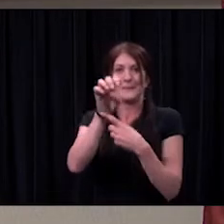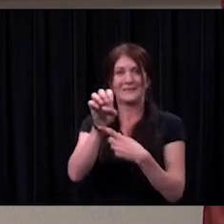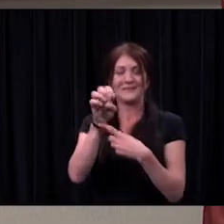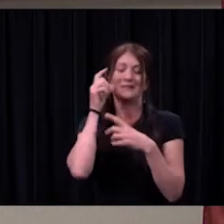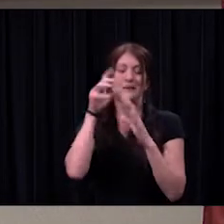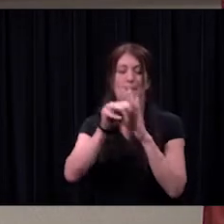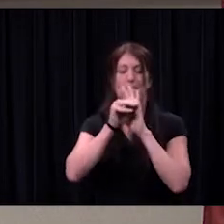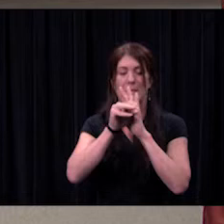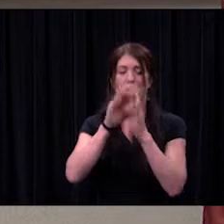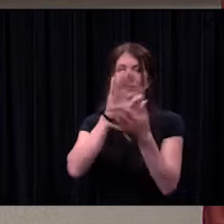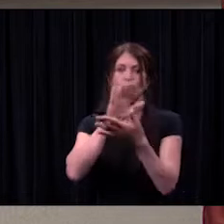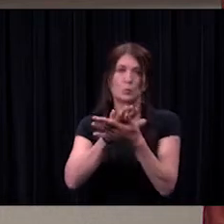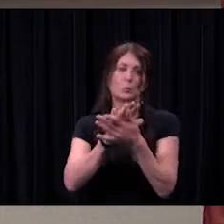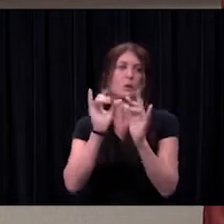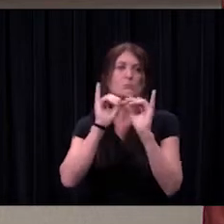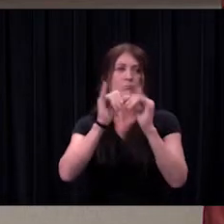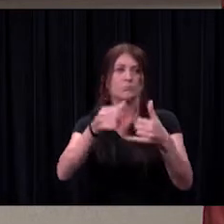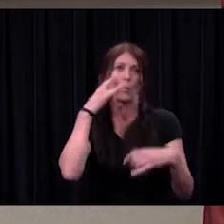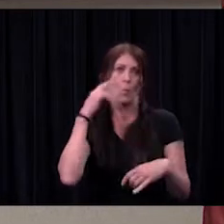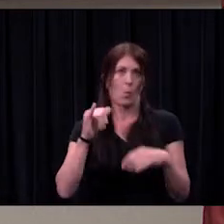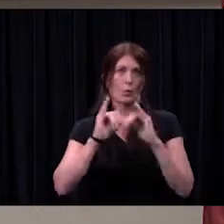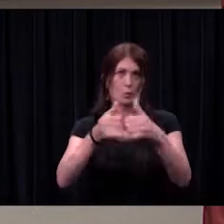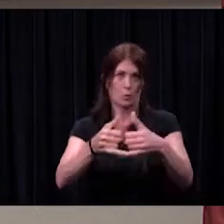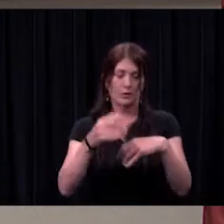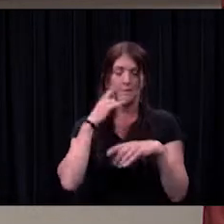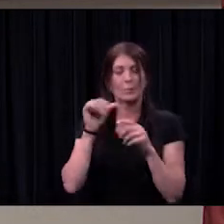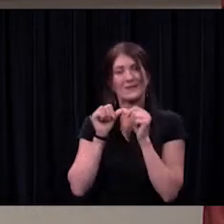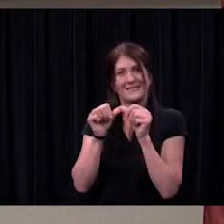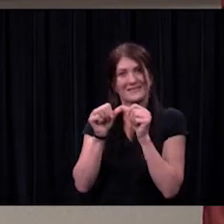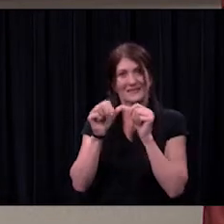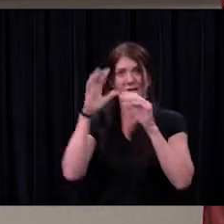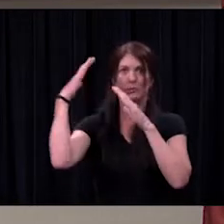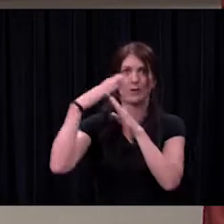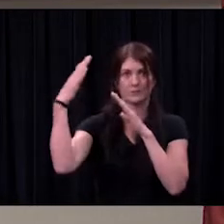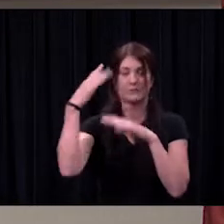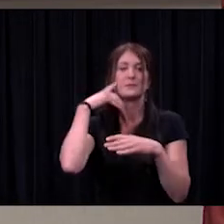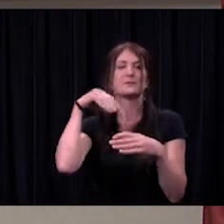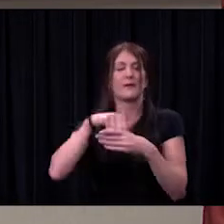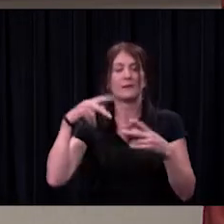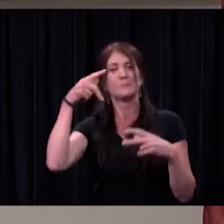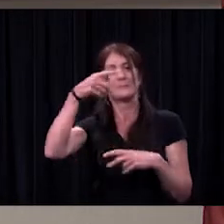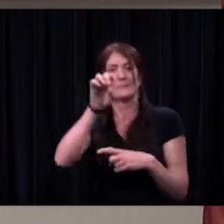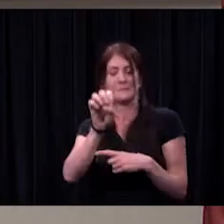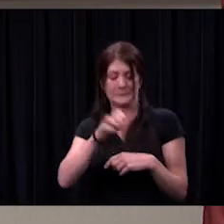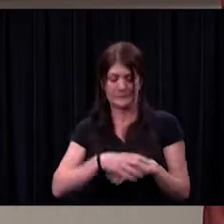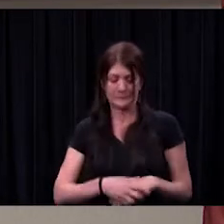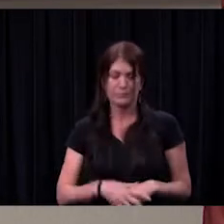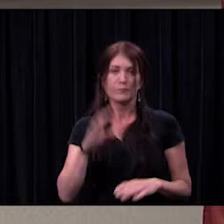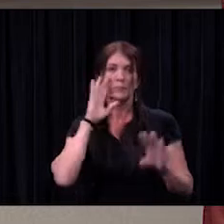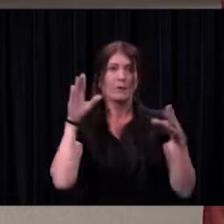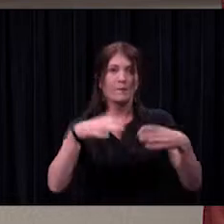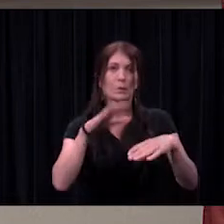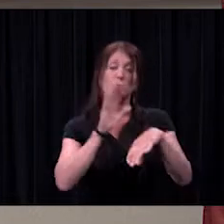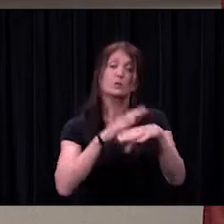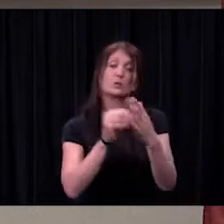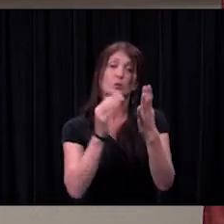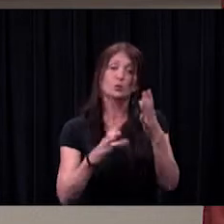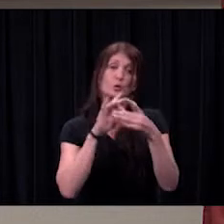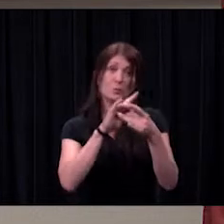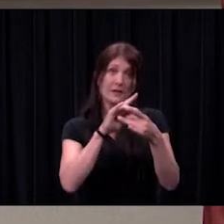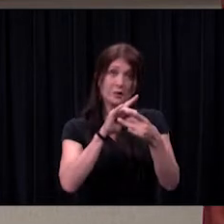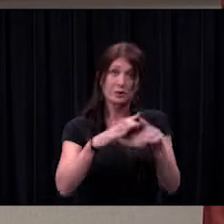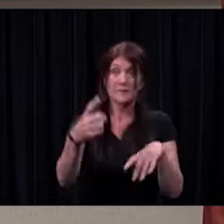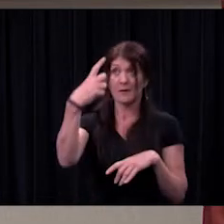Award for their continued excellence in physical education. This award honors the focus on student relationships, mindfulness, and health that have had a